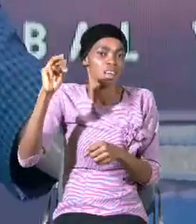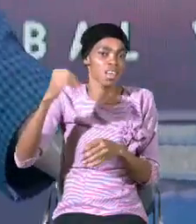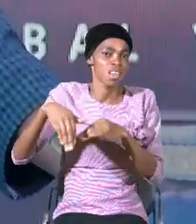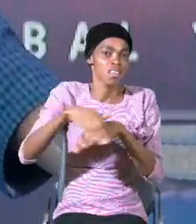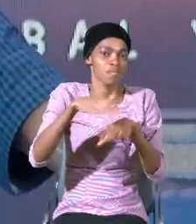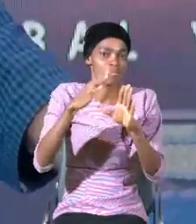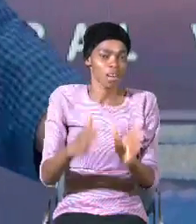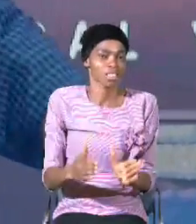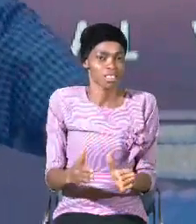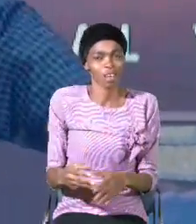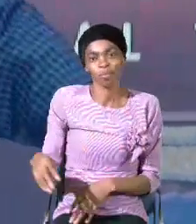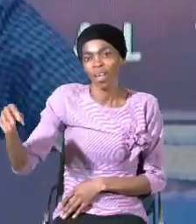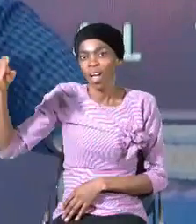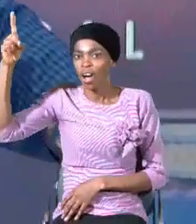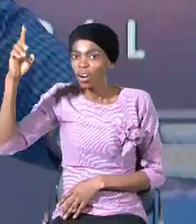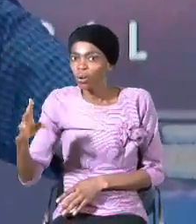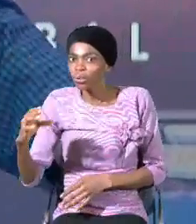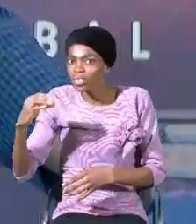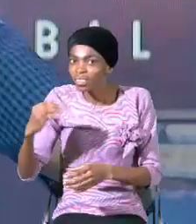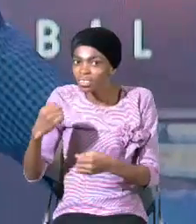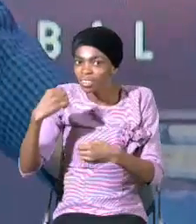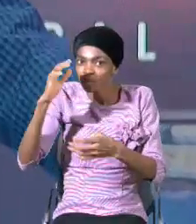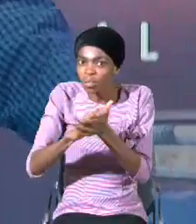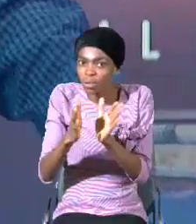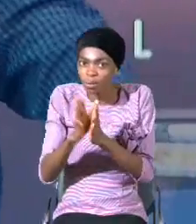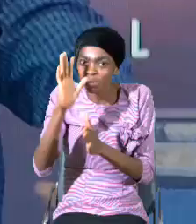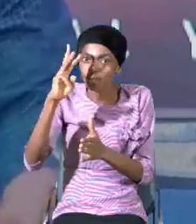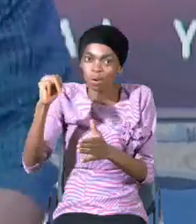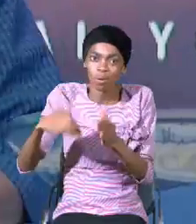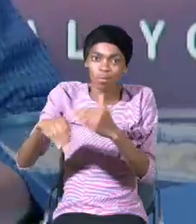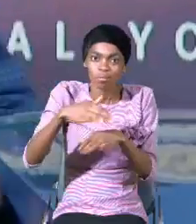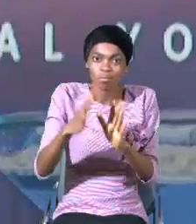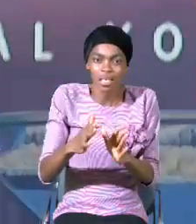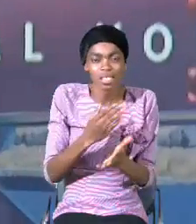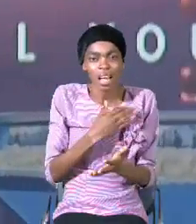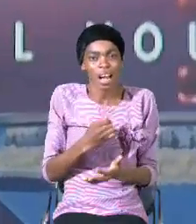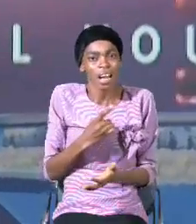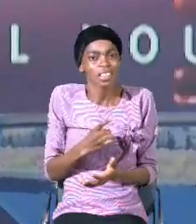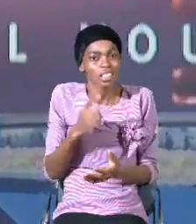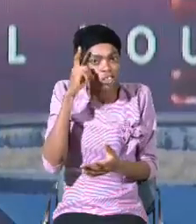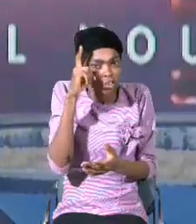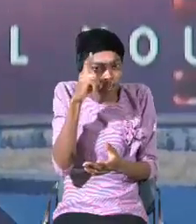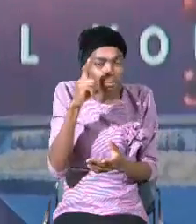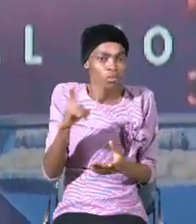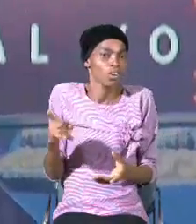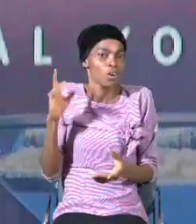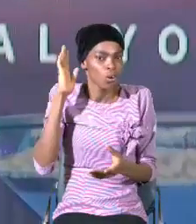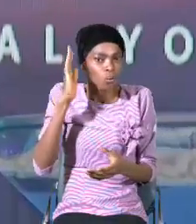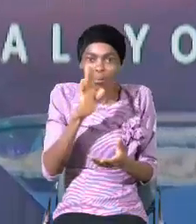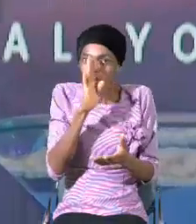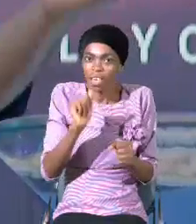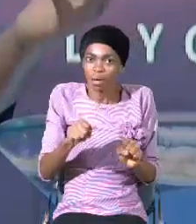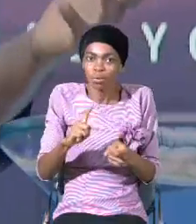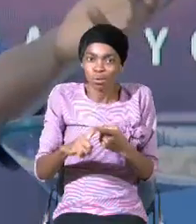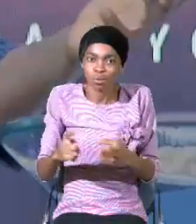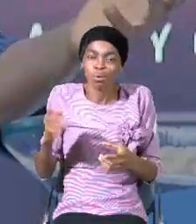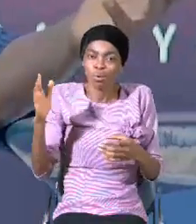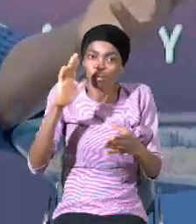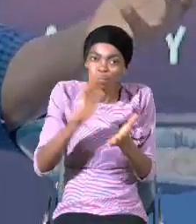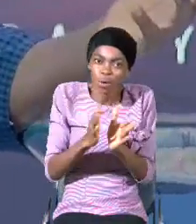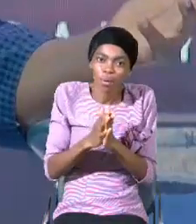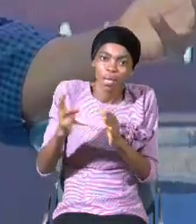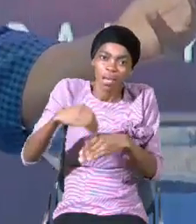you, and then you are able to master other things in your life with great mastery that will get you